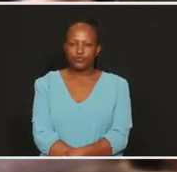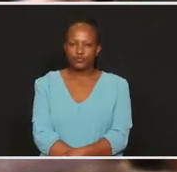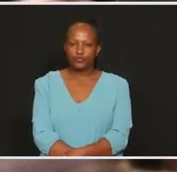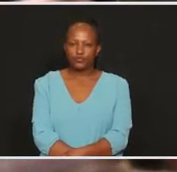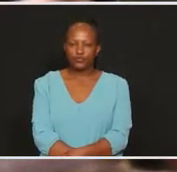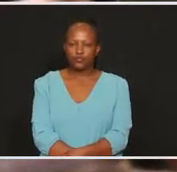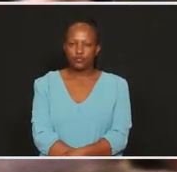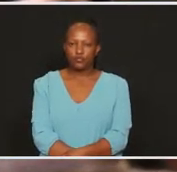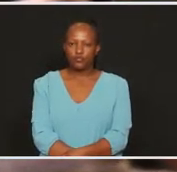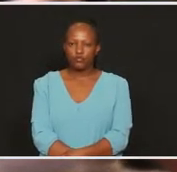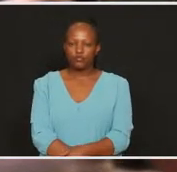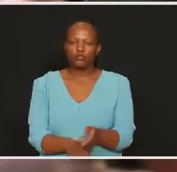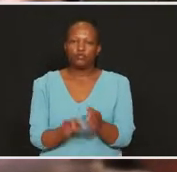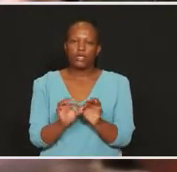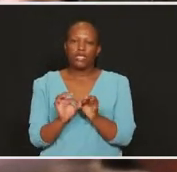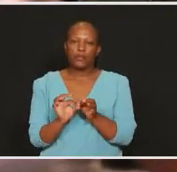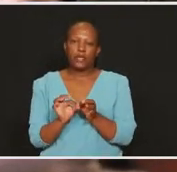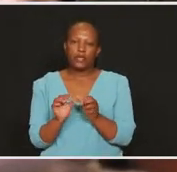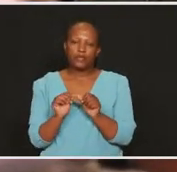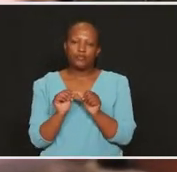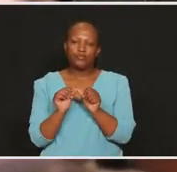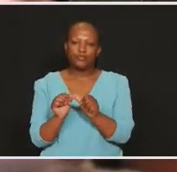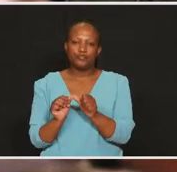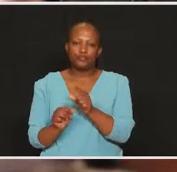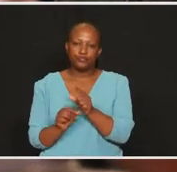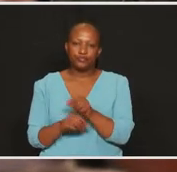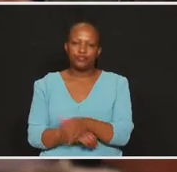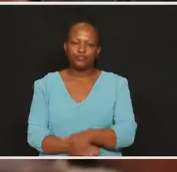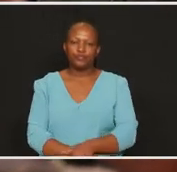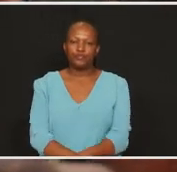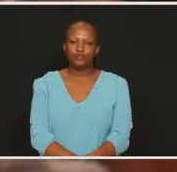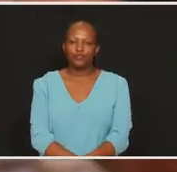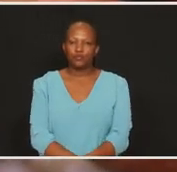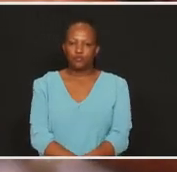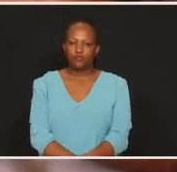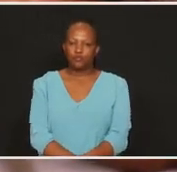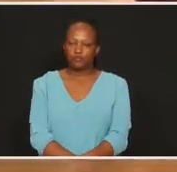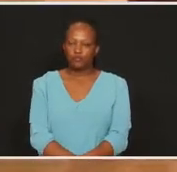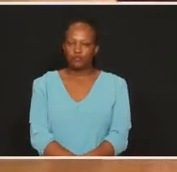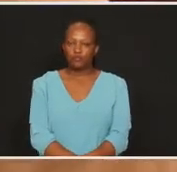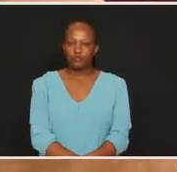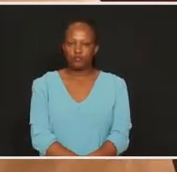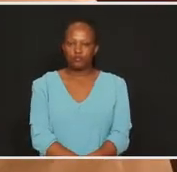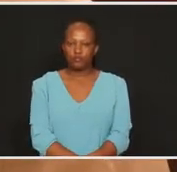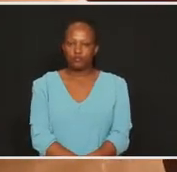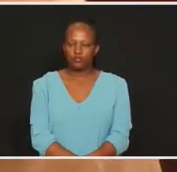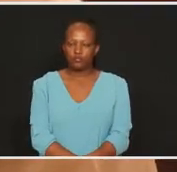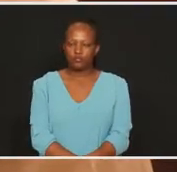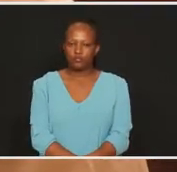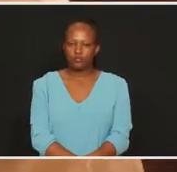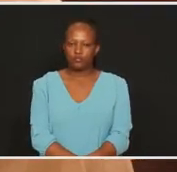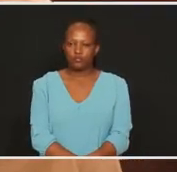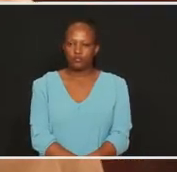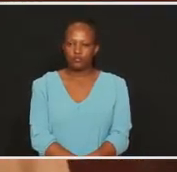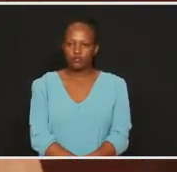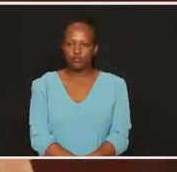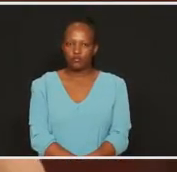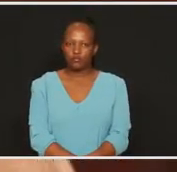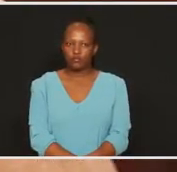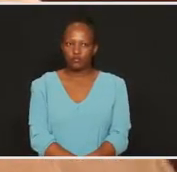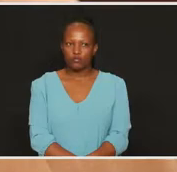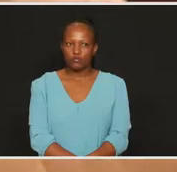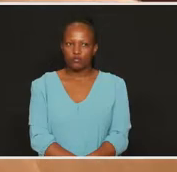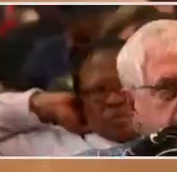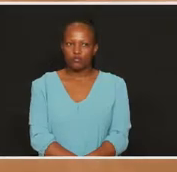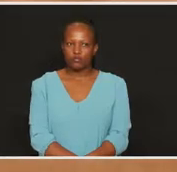this matter of introducing skills to development in our schools and to make it compulsory thank